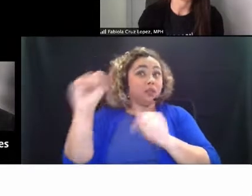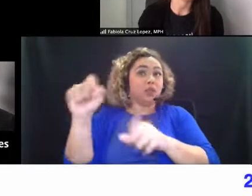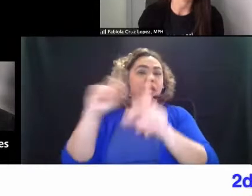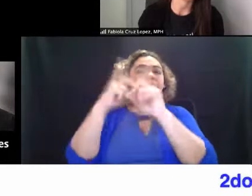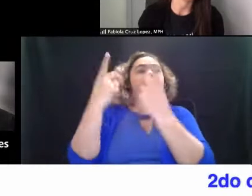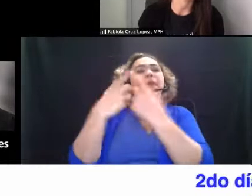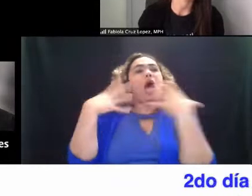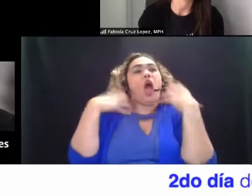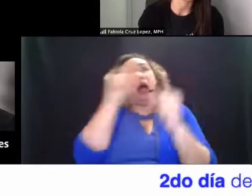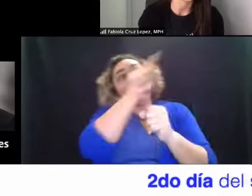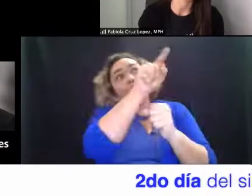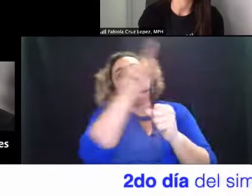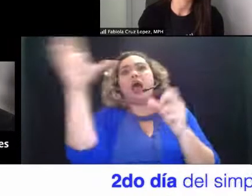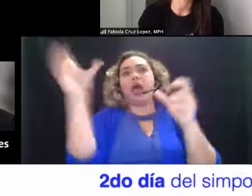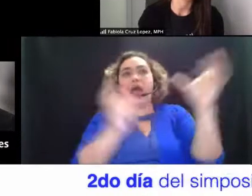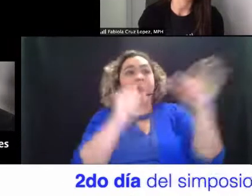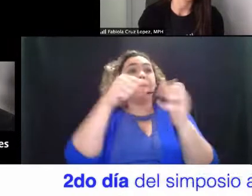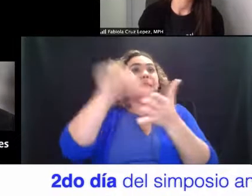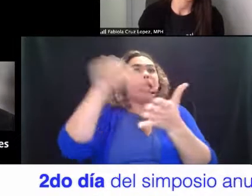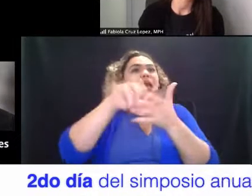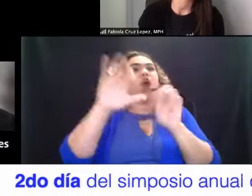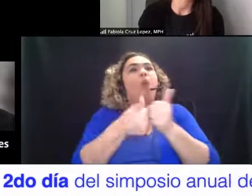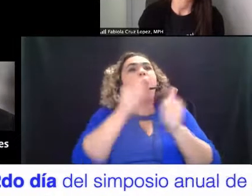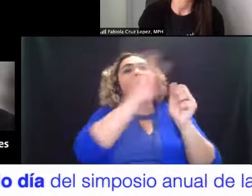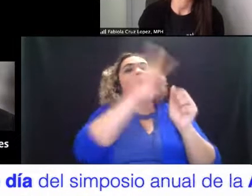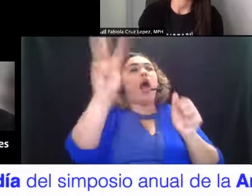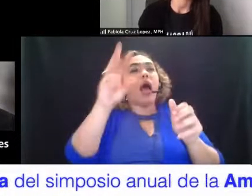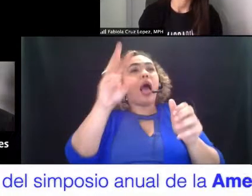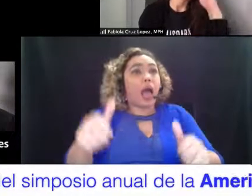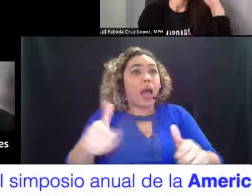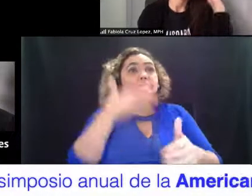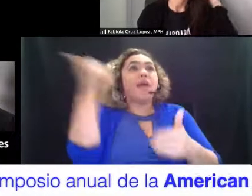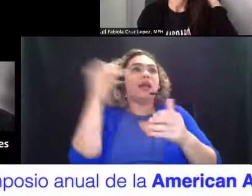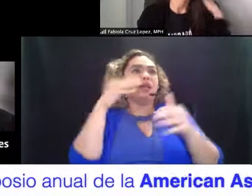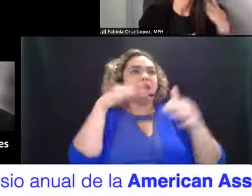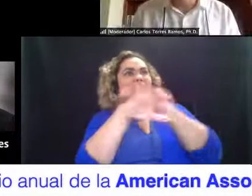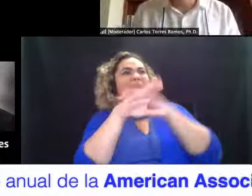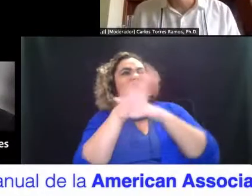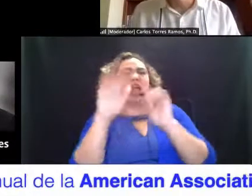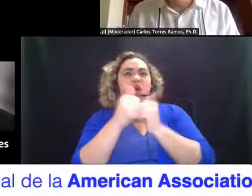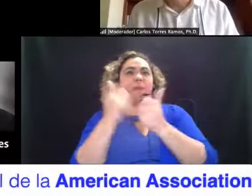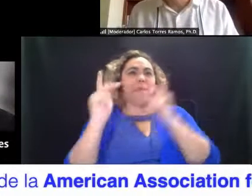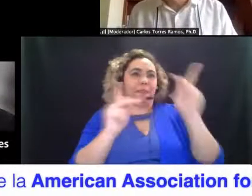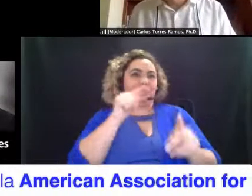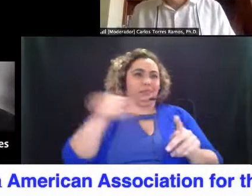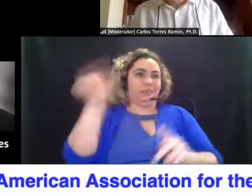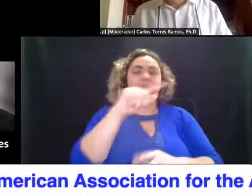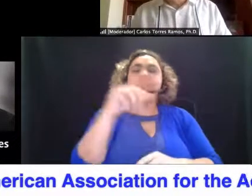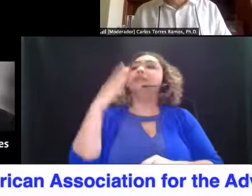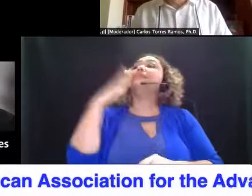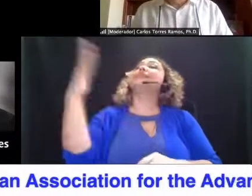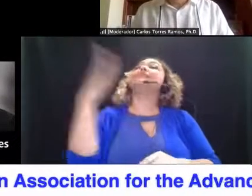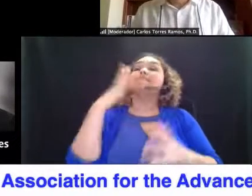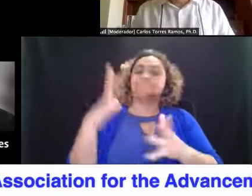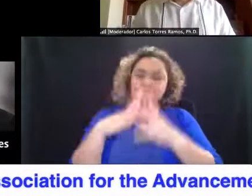Health page. Okay, right, thank you very much. Okay.